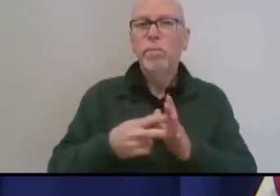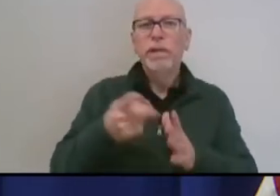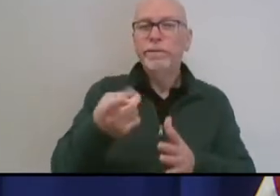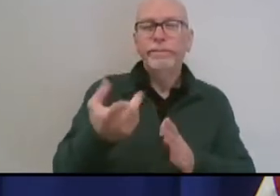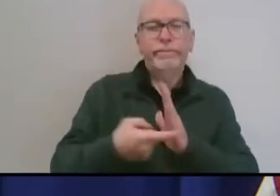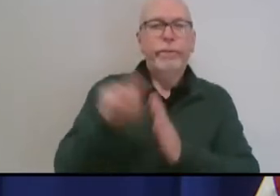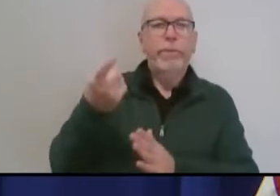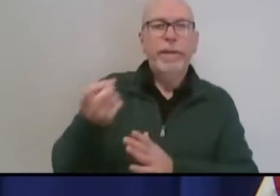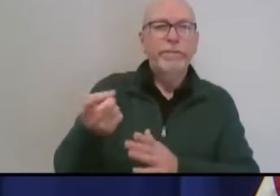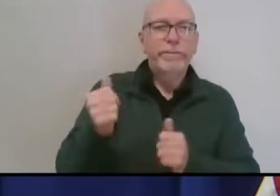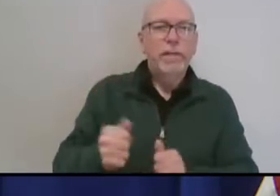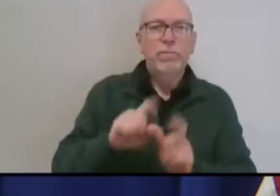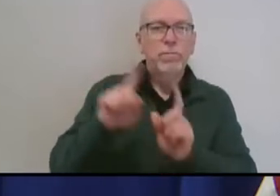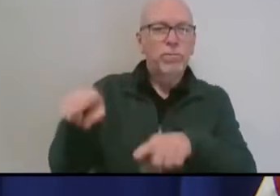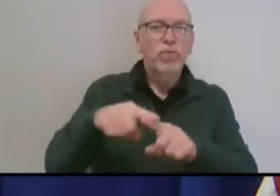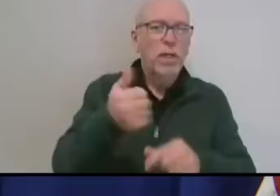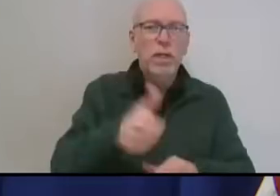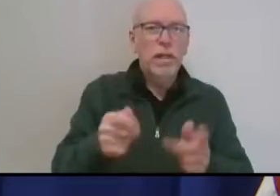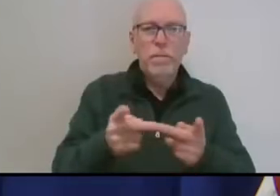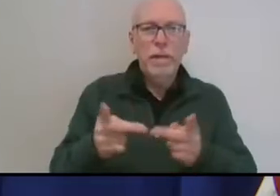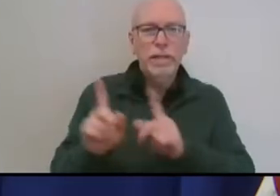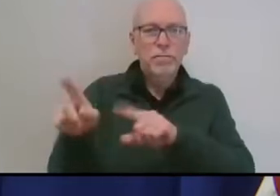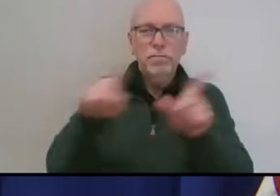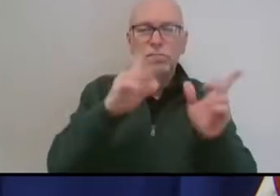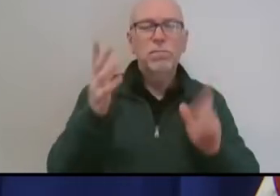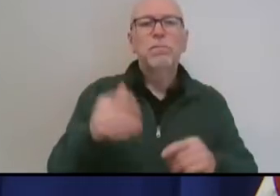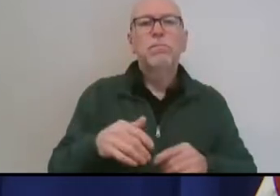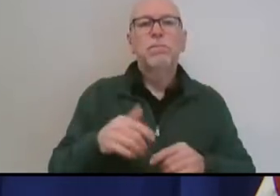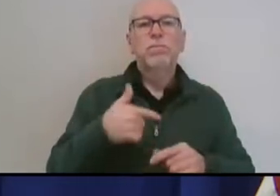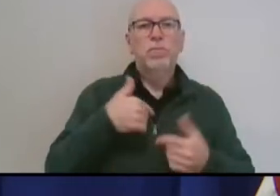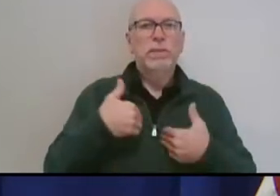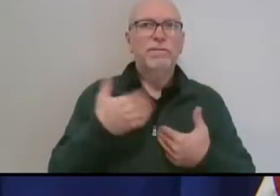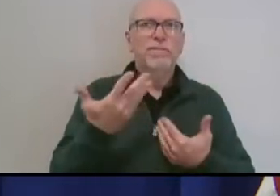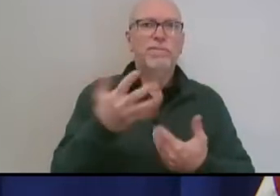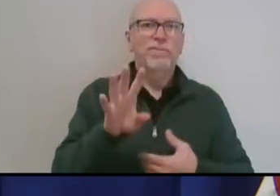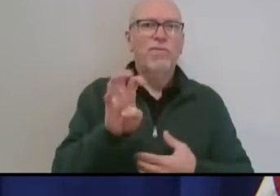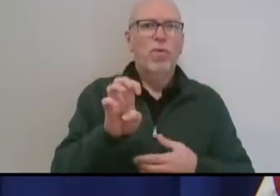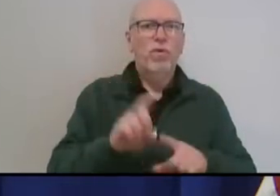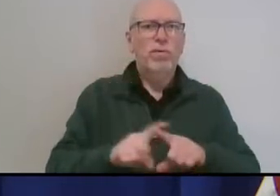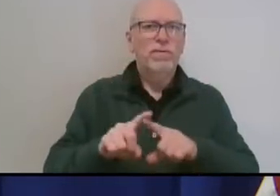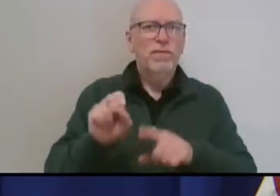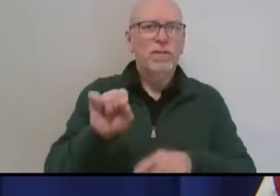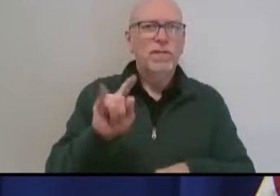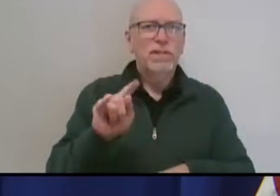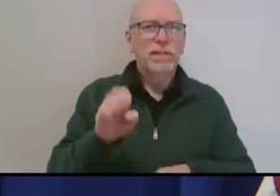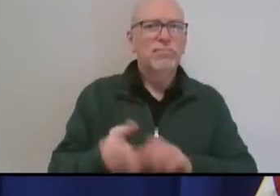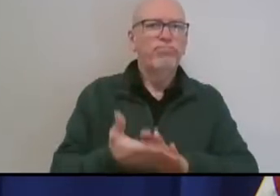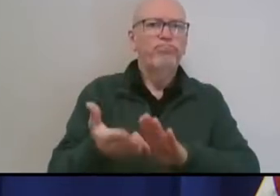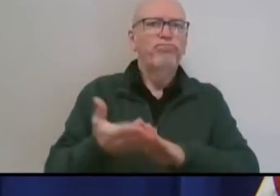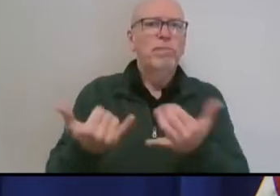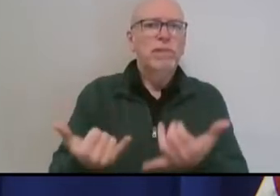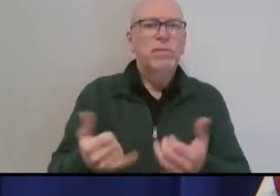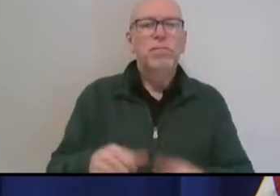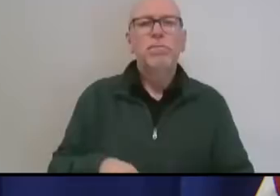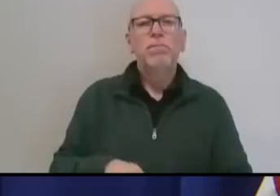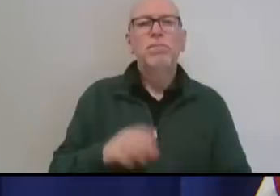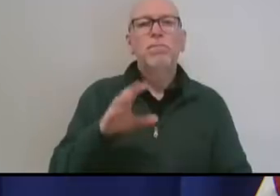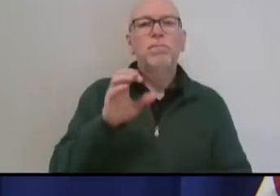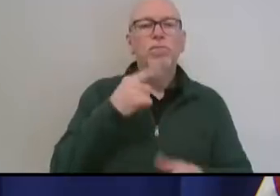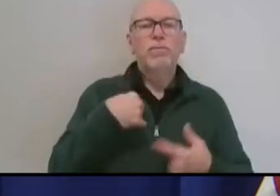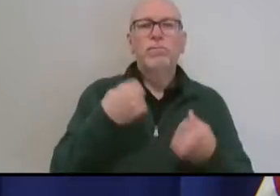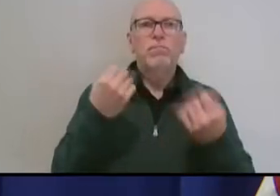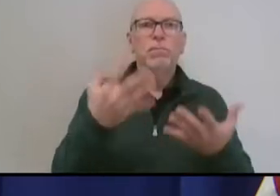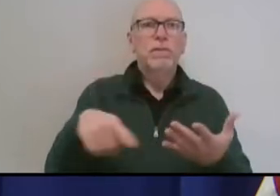age eligible to go to any one of our sites. We've got almost 400 sites up and running. So multiple sites